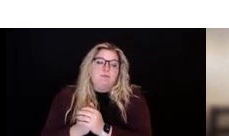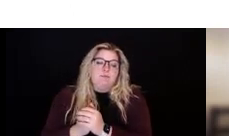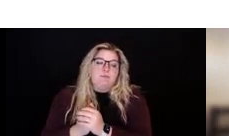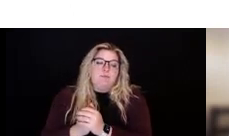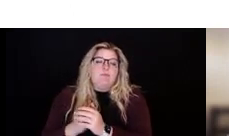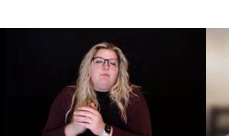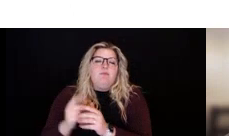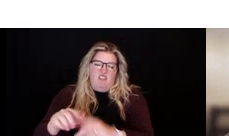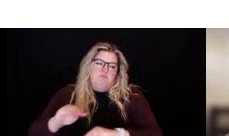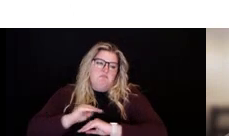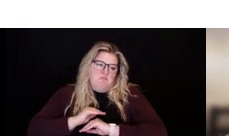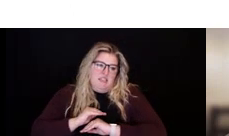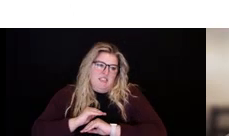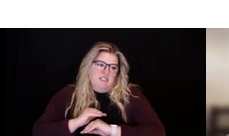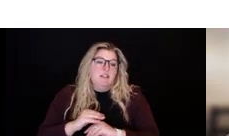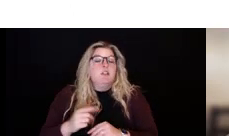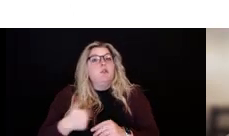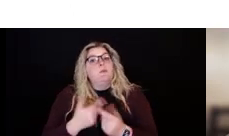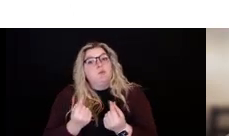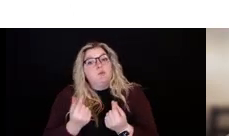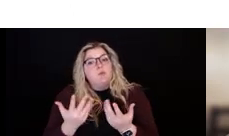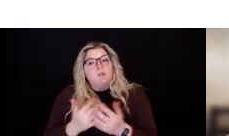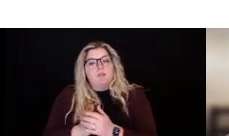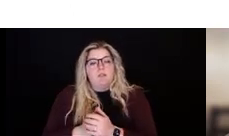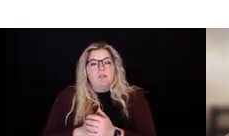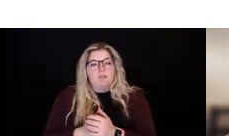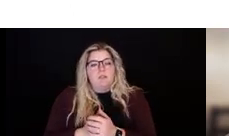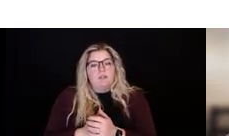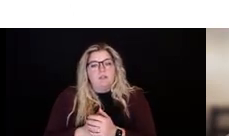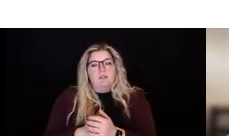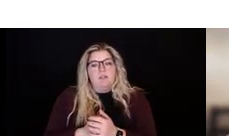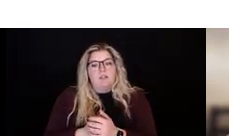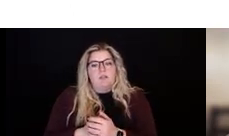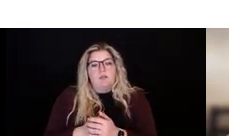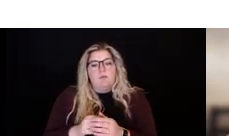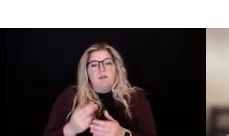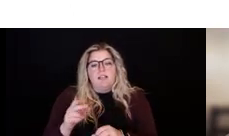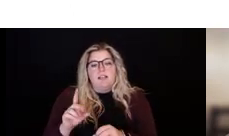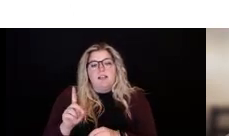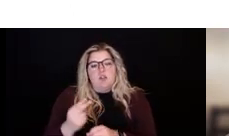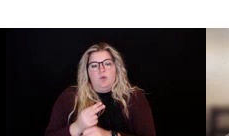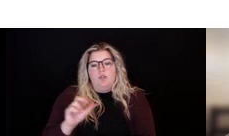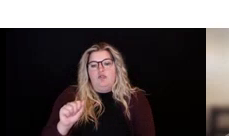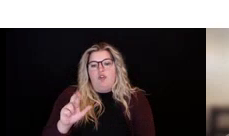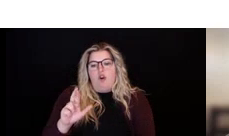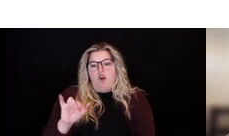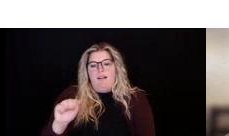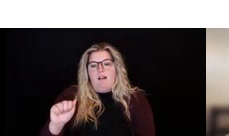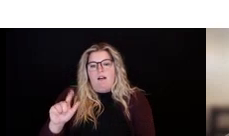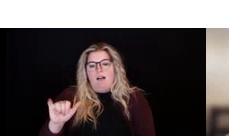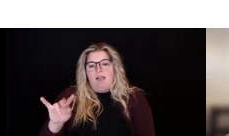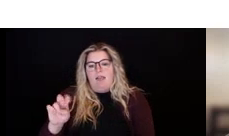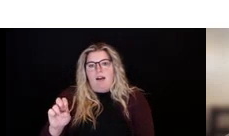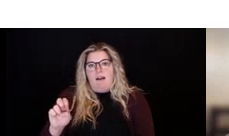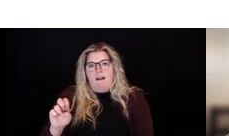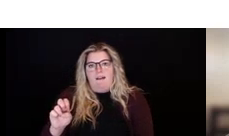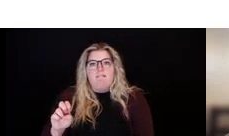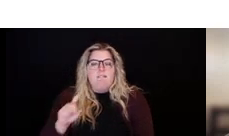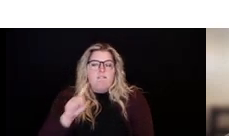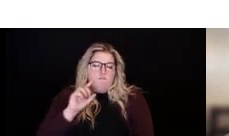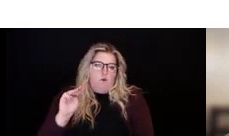up doing was implementing these ARIA Live attributes into the markup